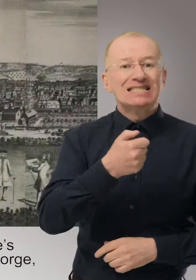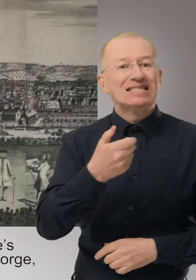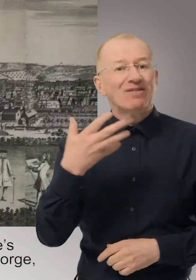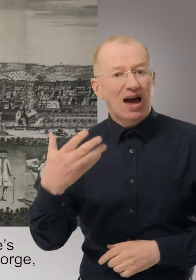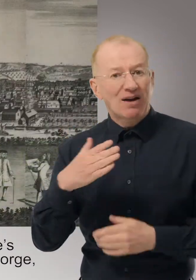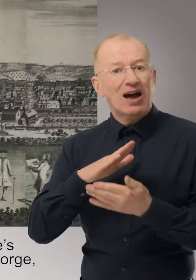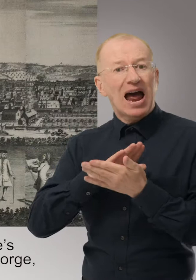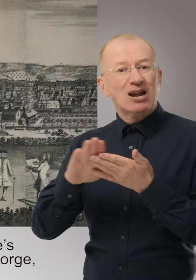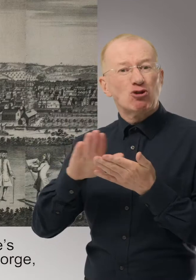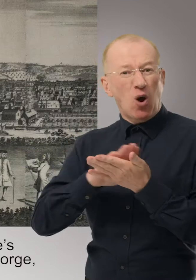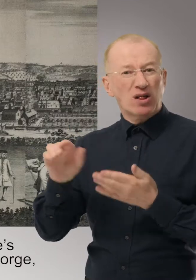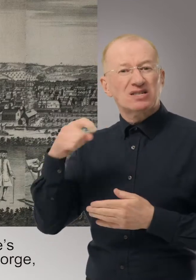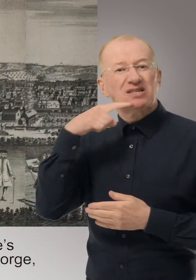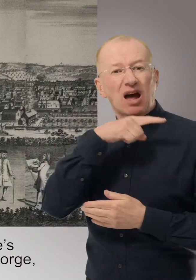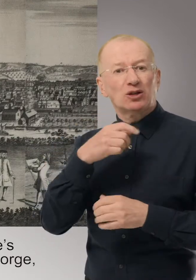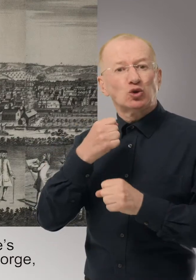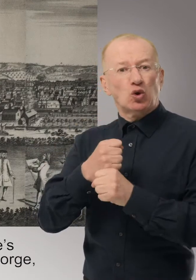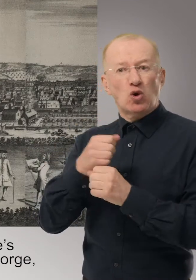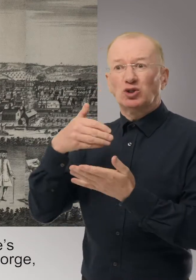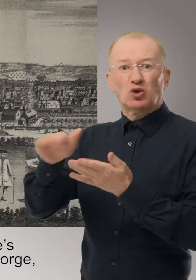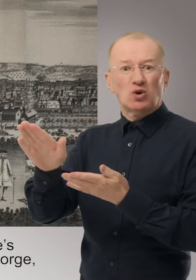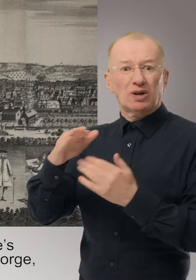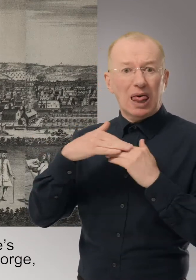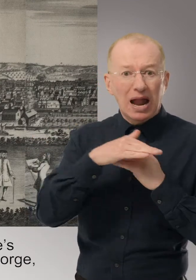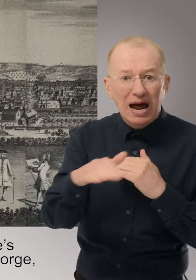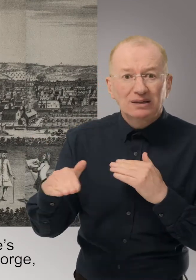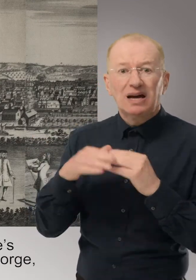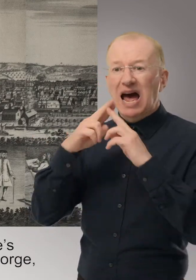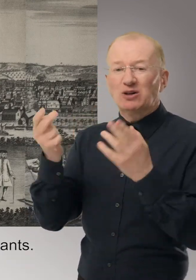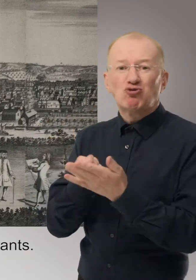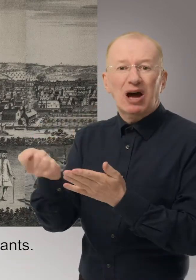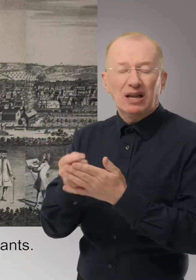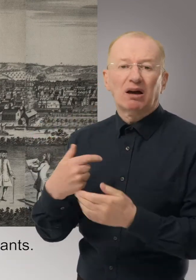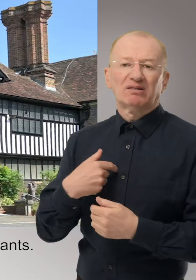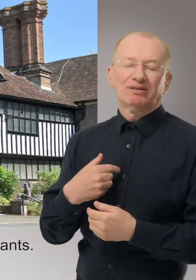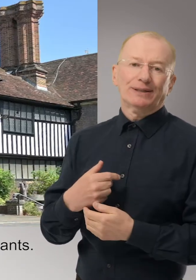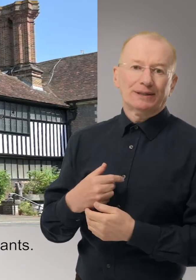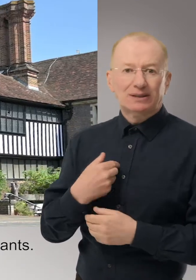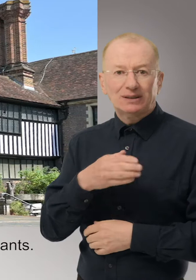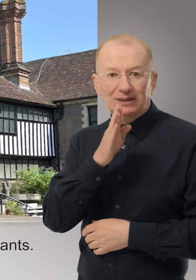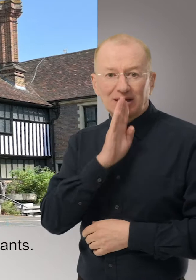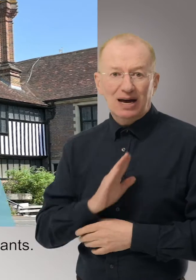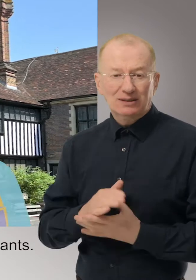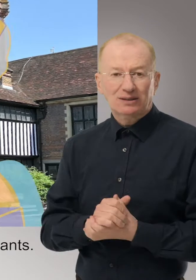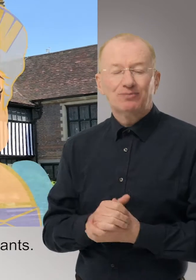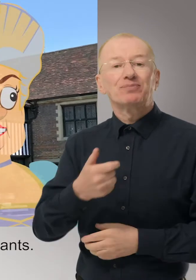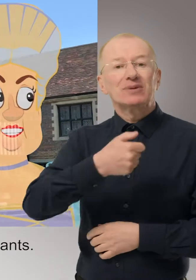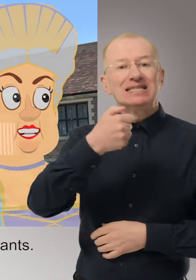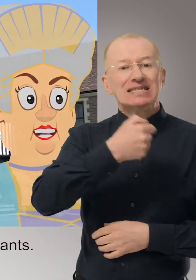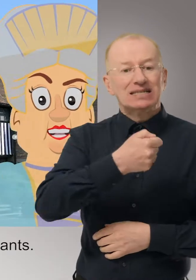in 1665 the estate's land was sold off by Henry Hall's son George, who did not live here and rented out to